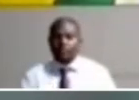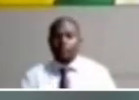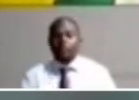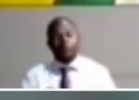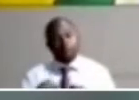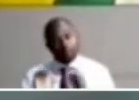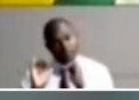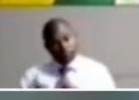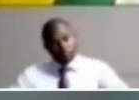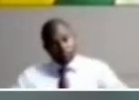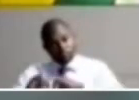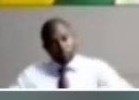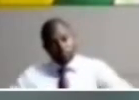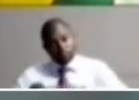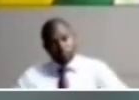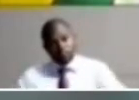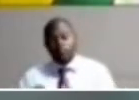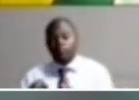for 14 days.